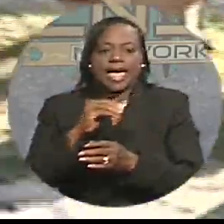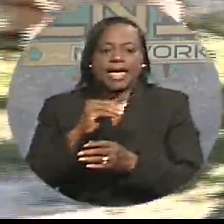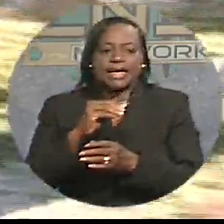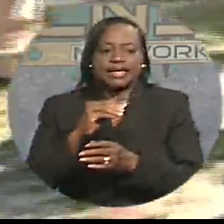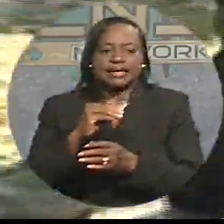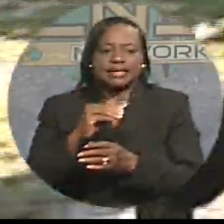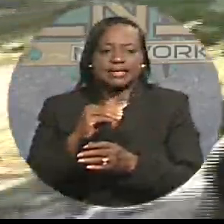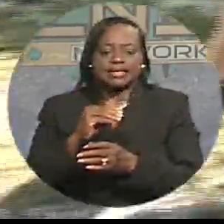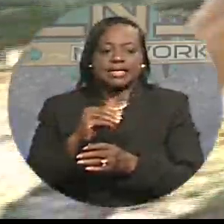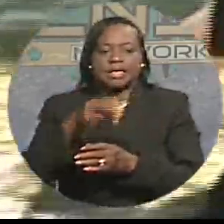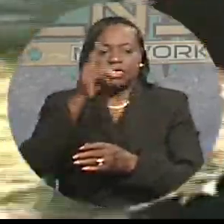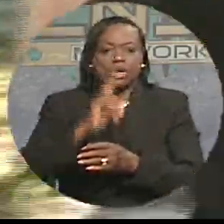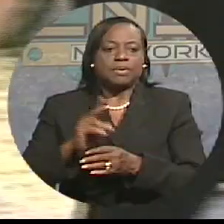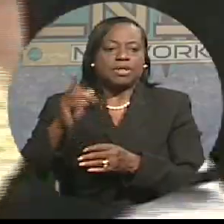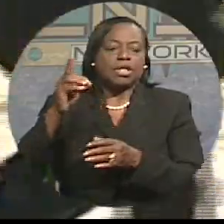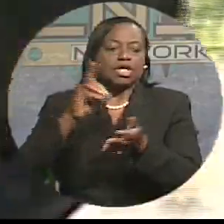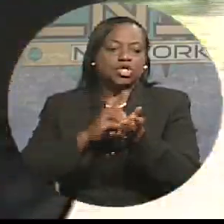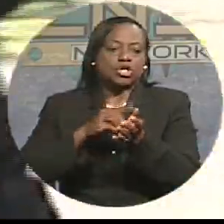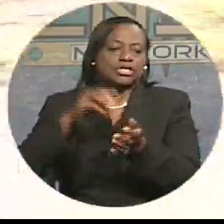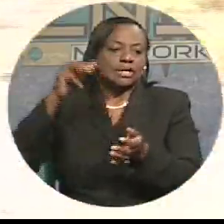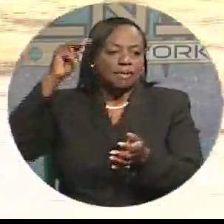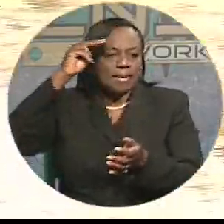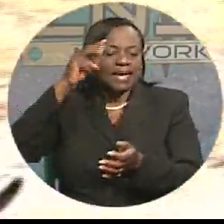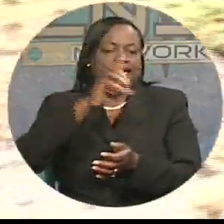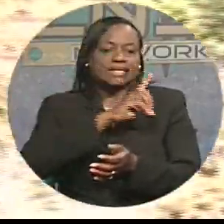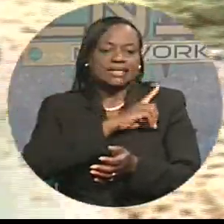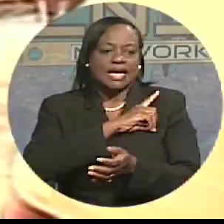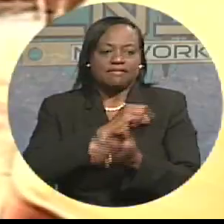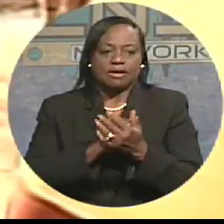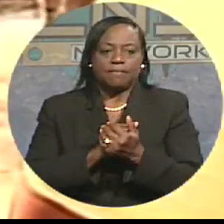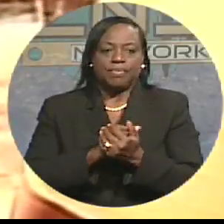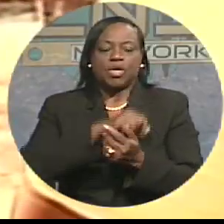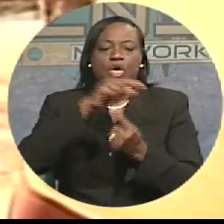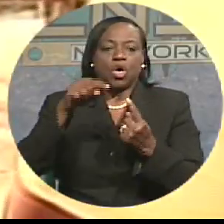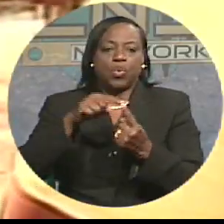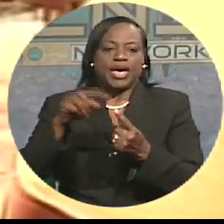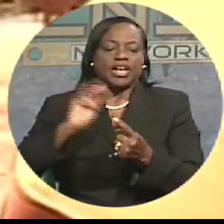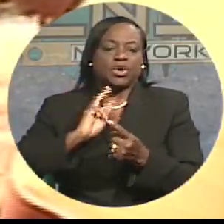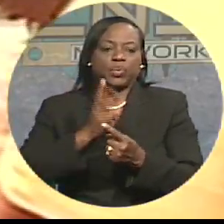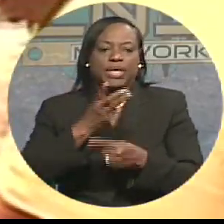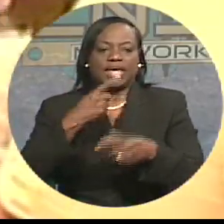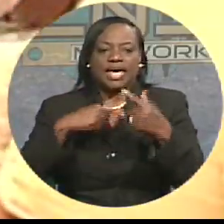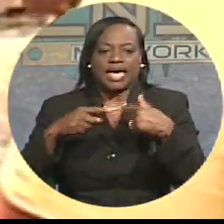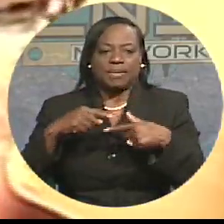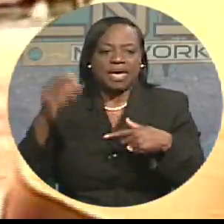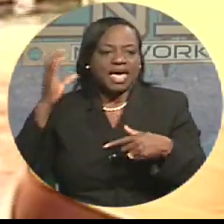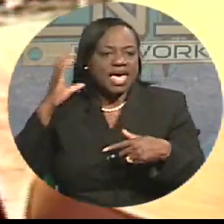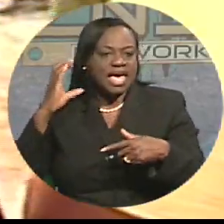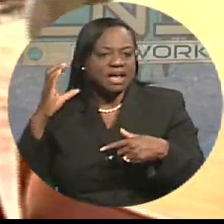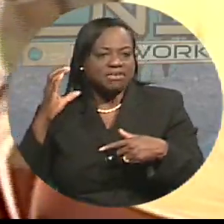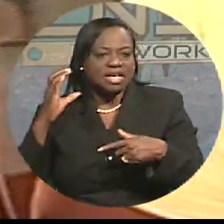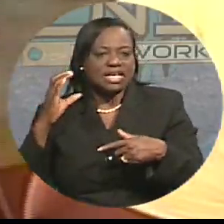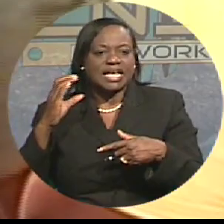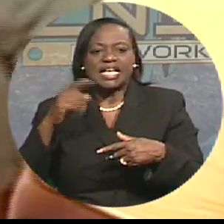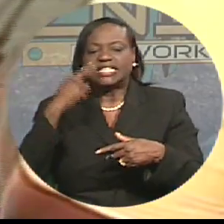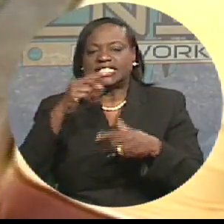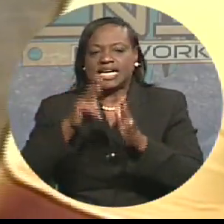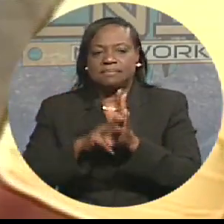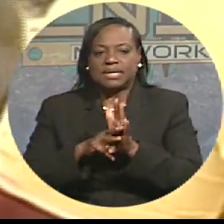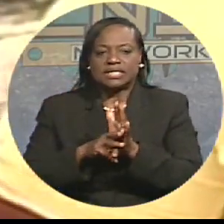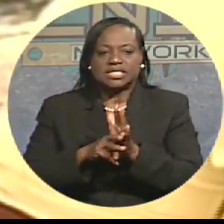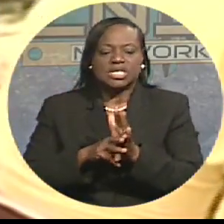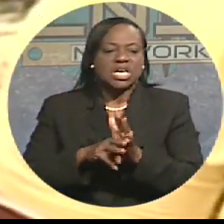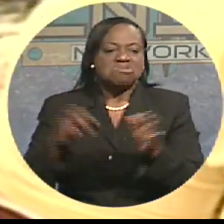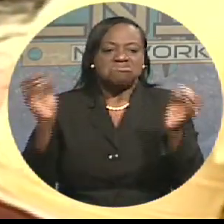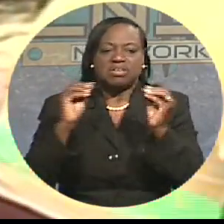Parliament for Pine Ridge, the Honorable Dr. Michael Dobble. When we came, we were hearing statements like, "You're like everybody else coming and nothing